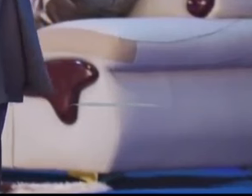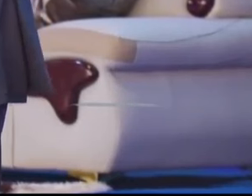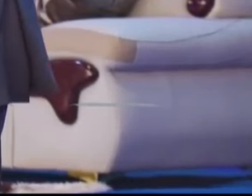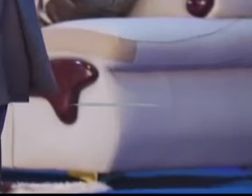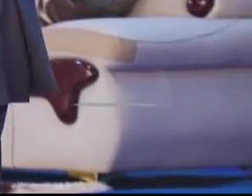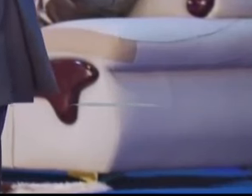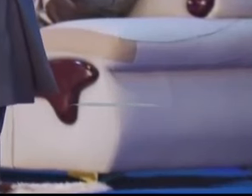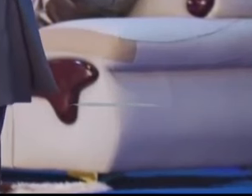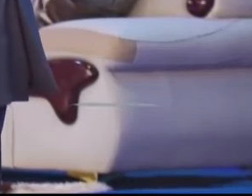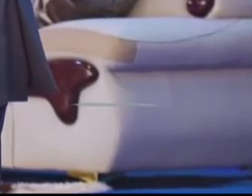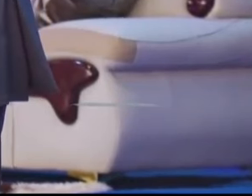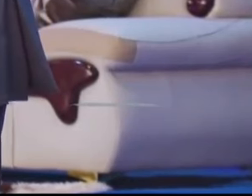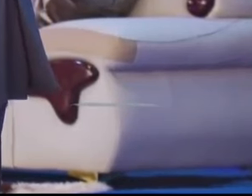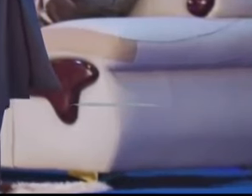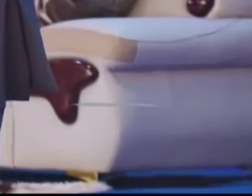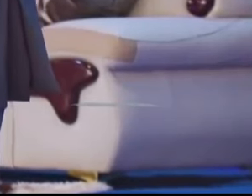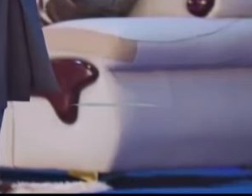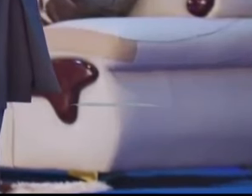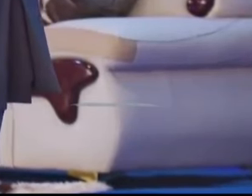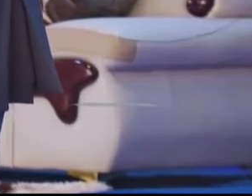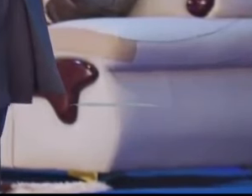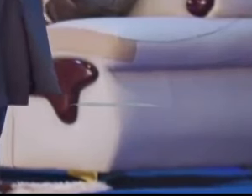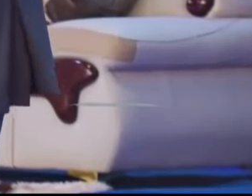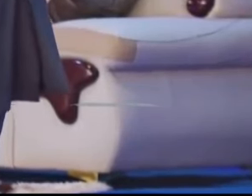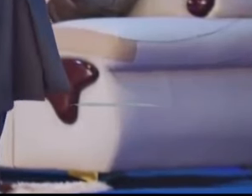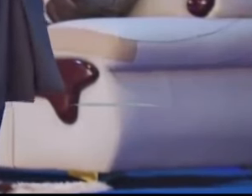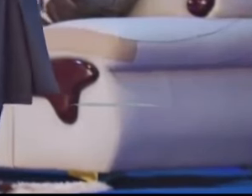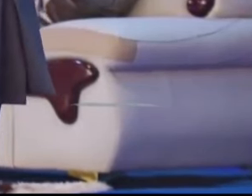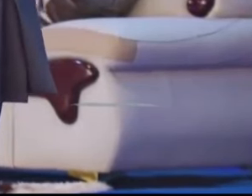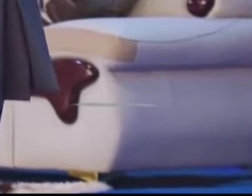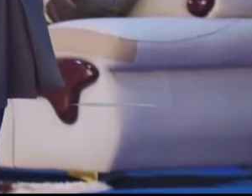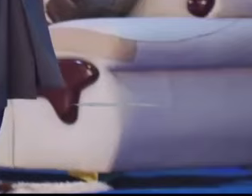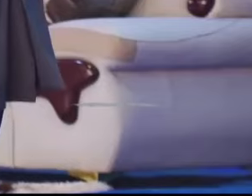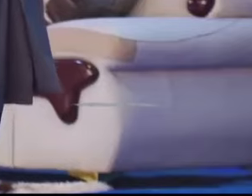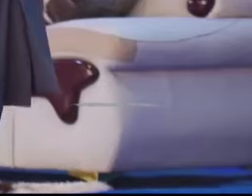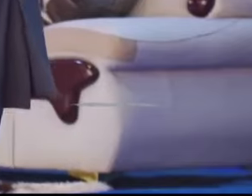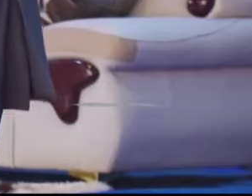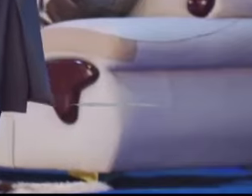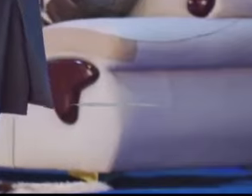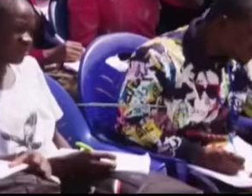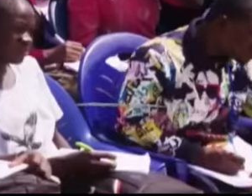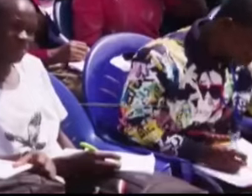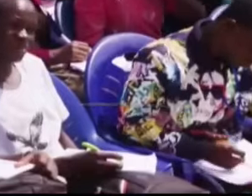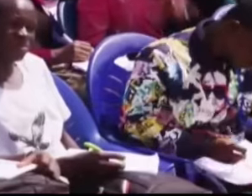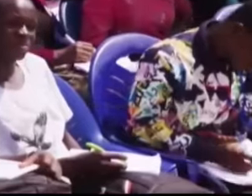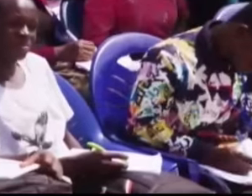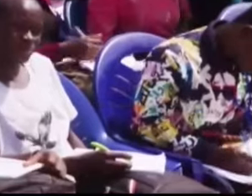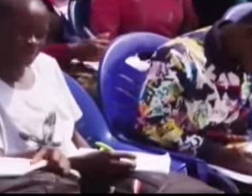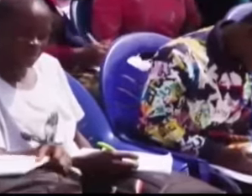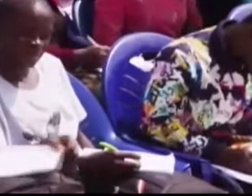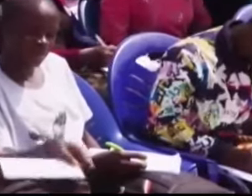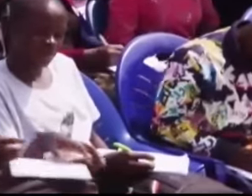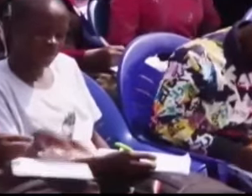turn many unto righteousness will shine forever and ever as bright stars. And then number